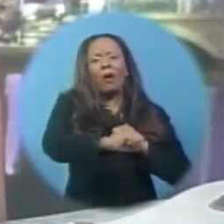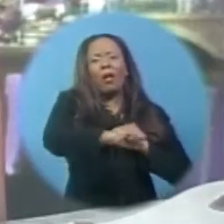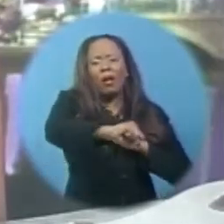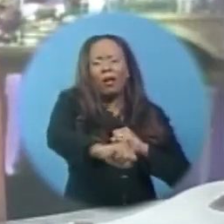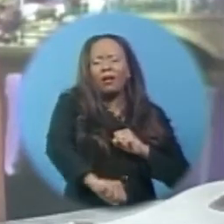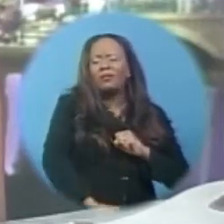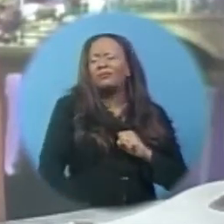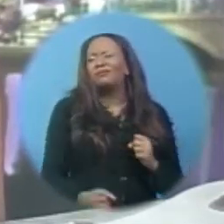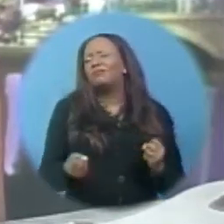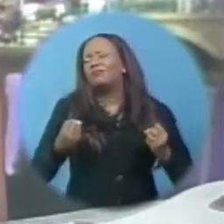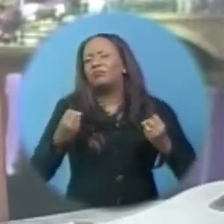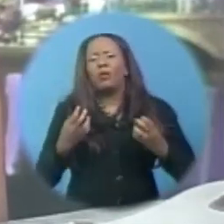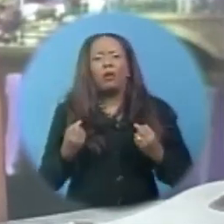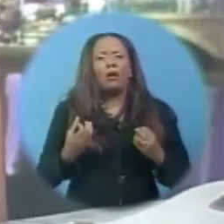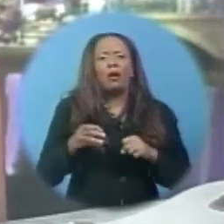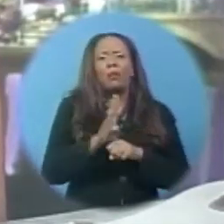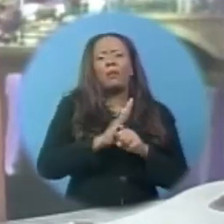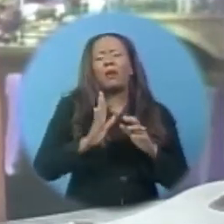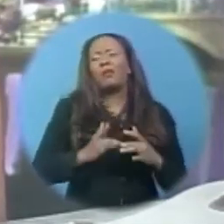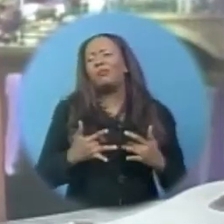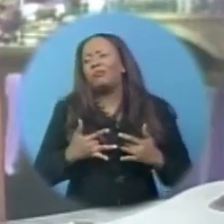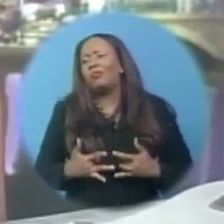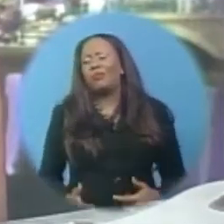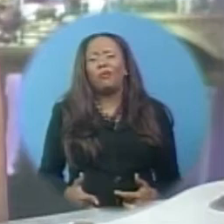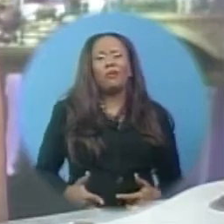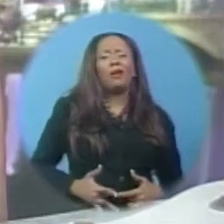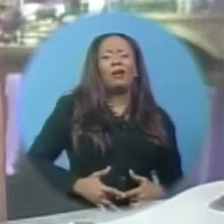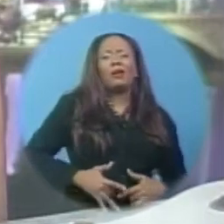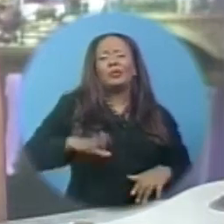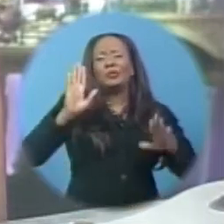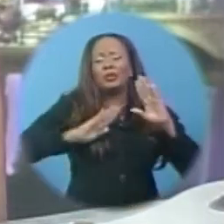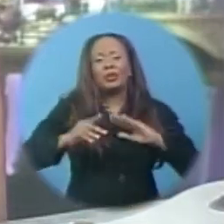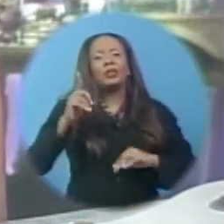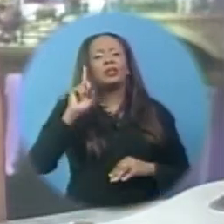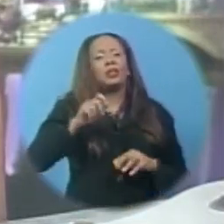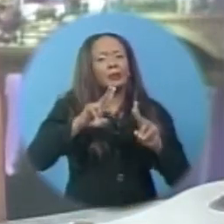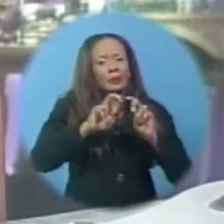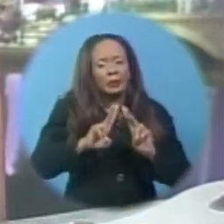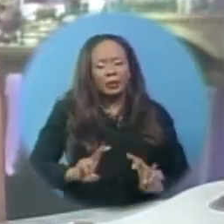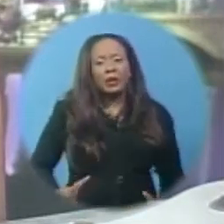distress to many Barbadians and suggests an investigation should be ongoing.